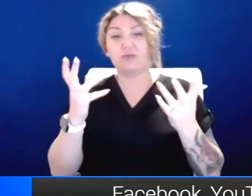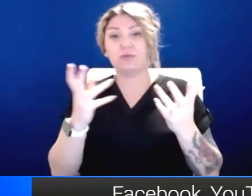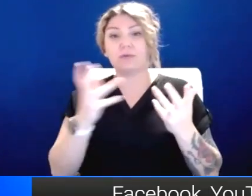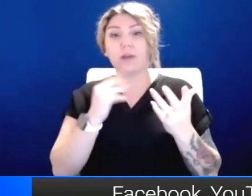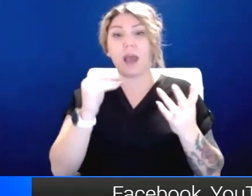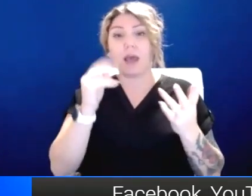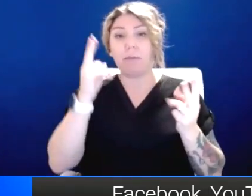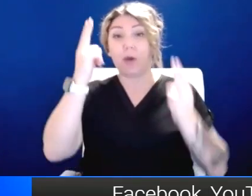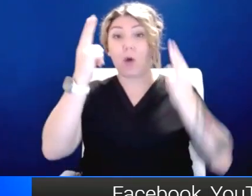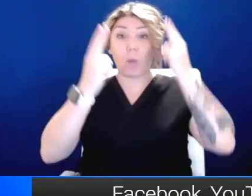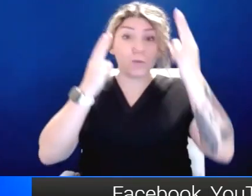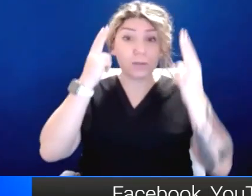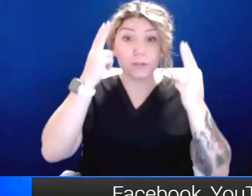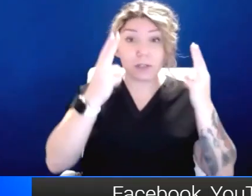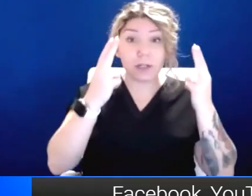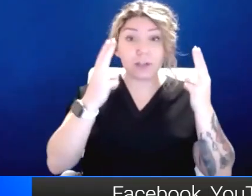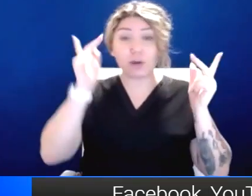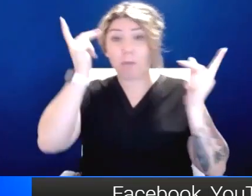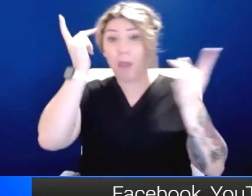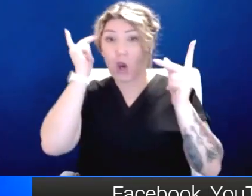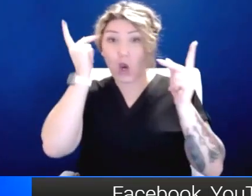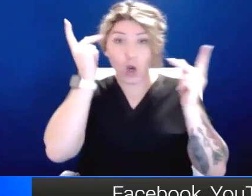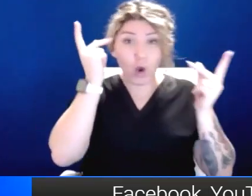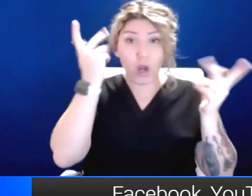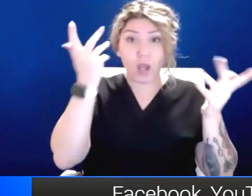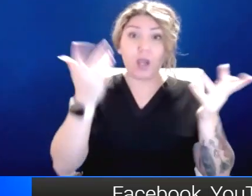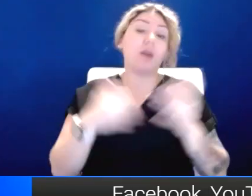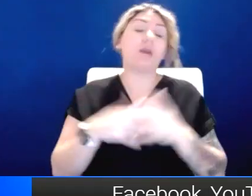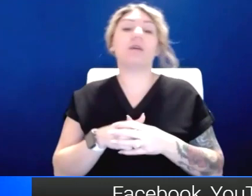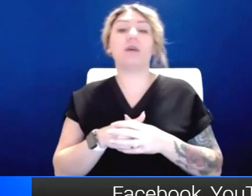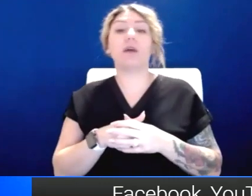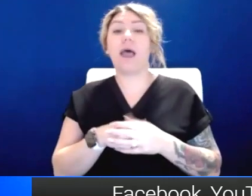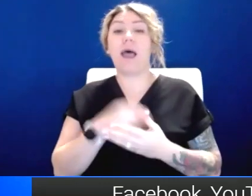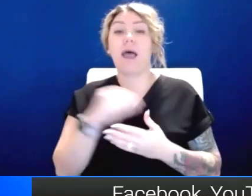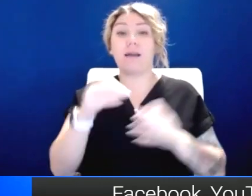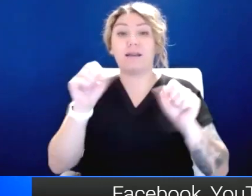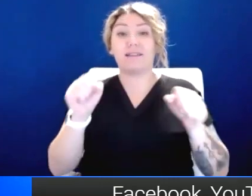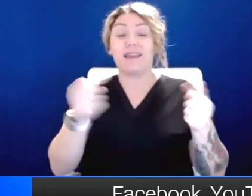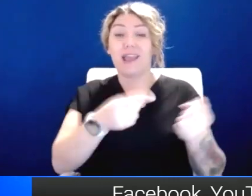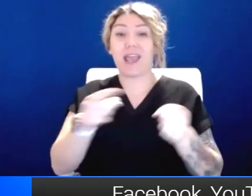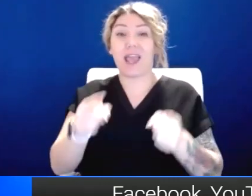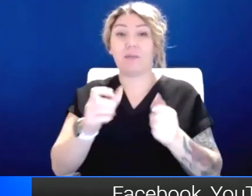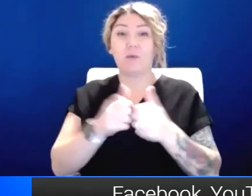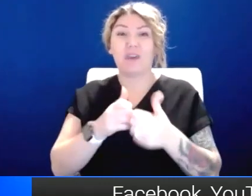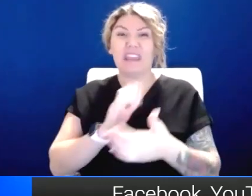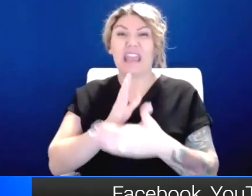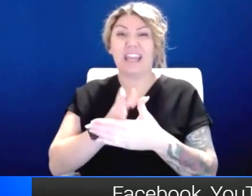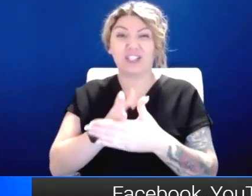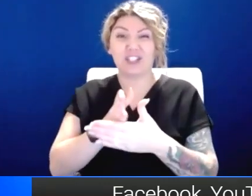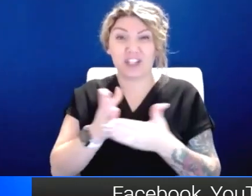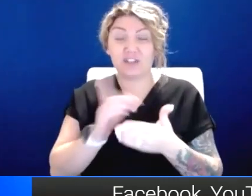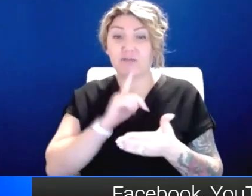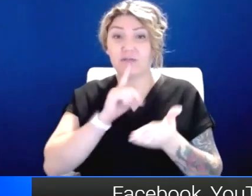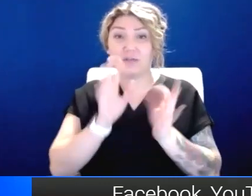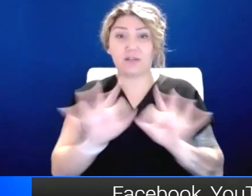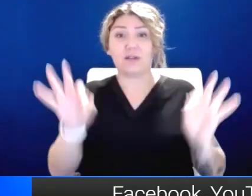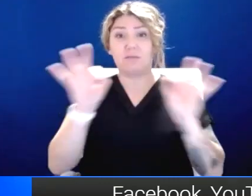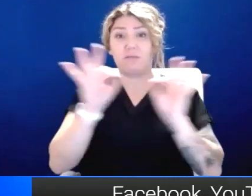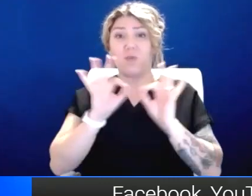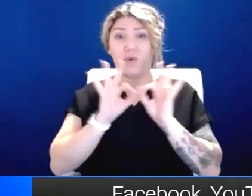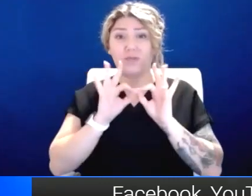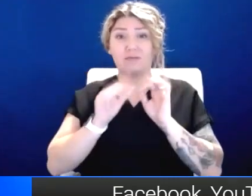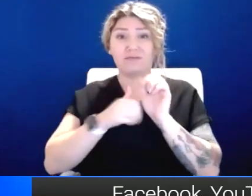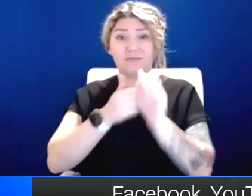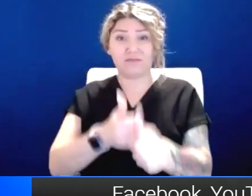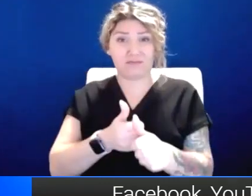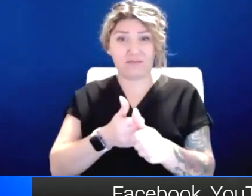hallucinations, paranoia, and some of this can actually lead to agitation. So it's very important to keep track of the